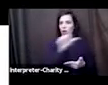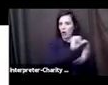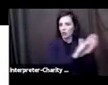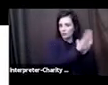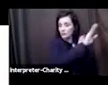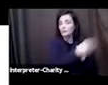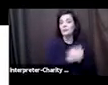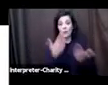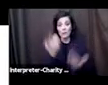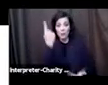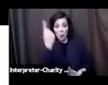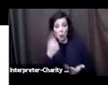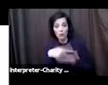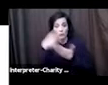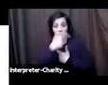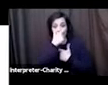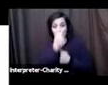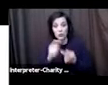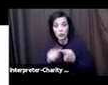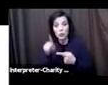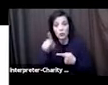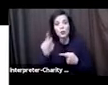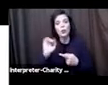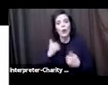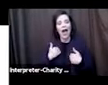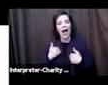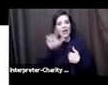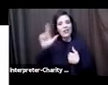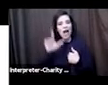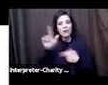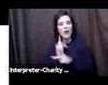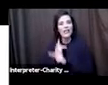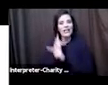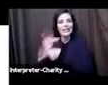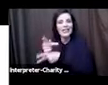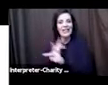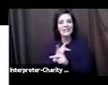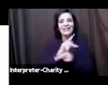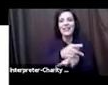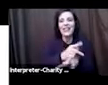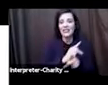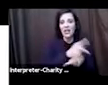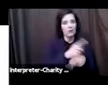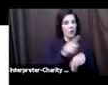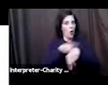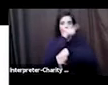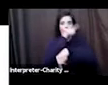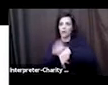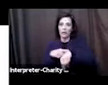know about is our lending library. It has been around for a very long time. It